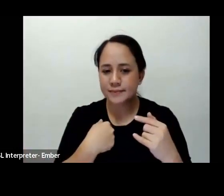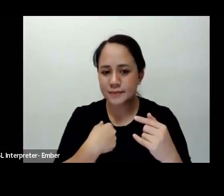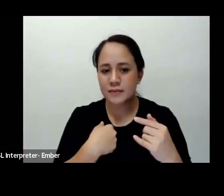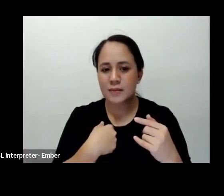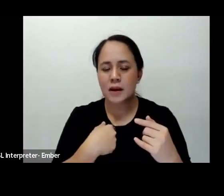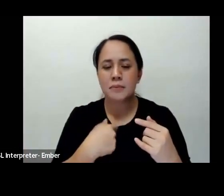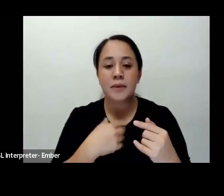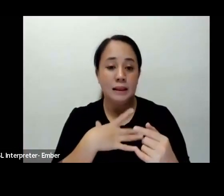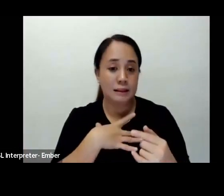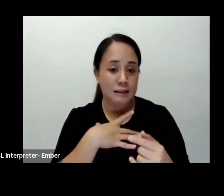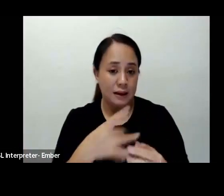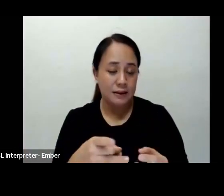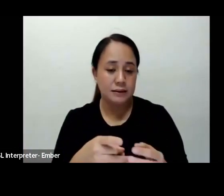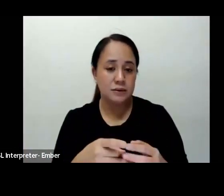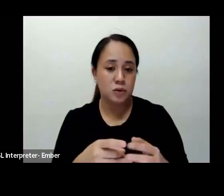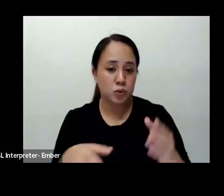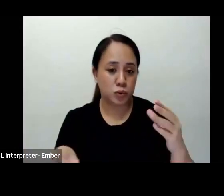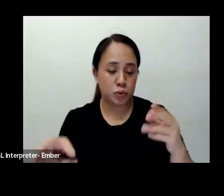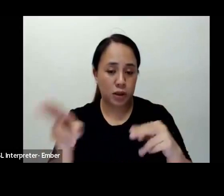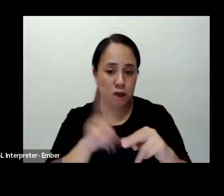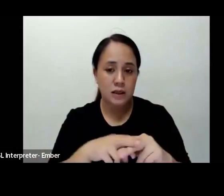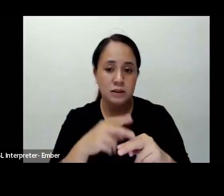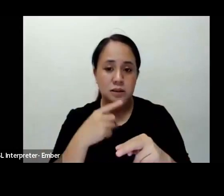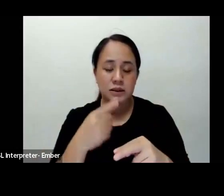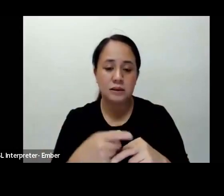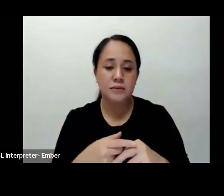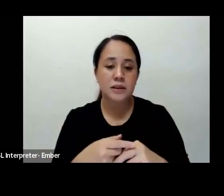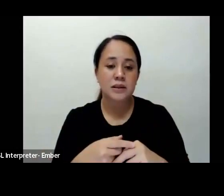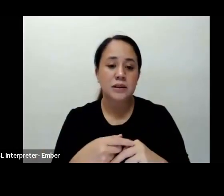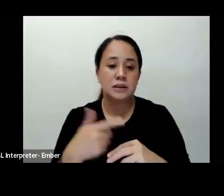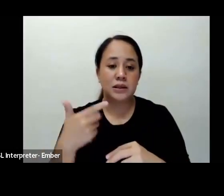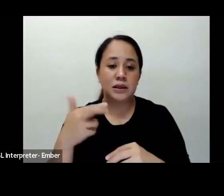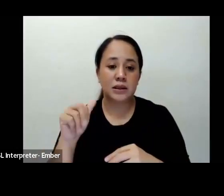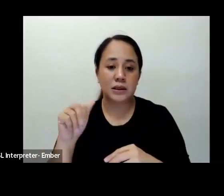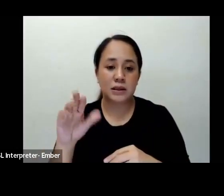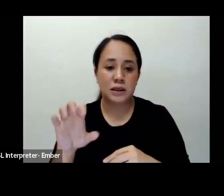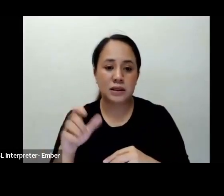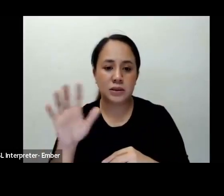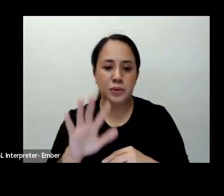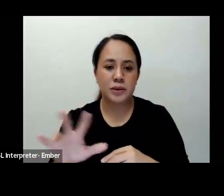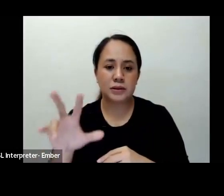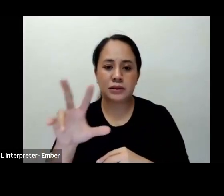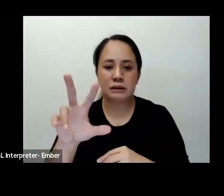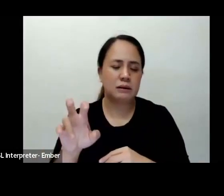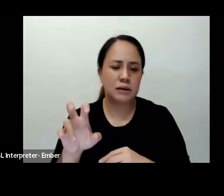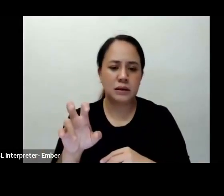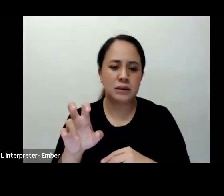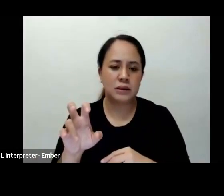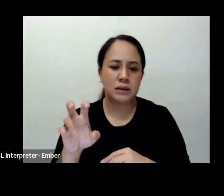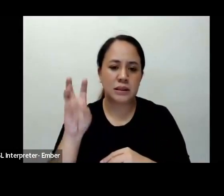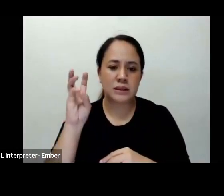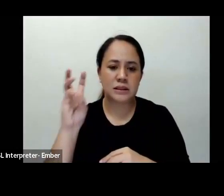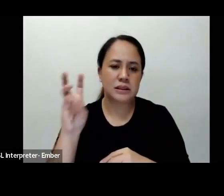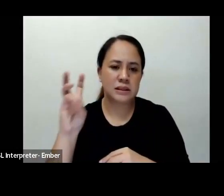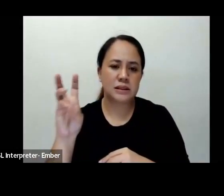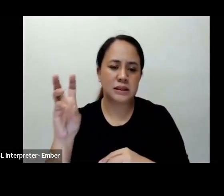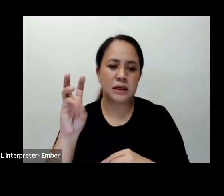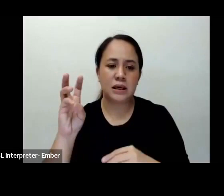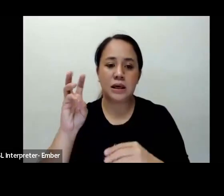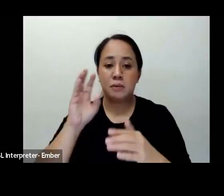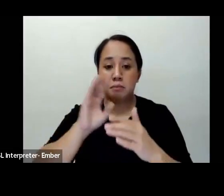I'd like to add to what Professor Grace is saying. She was quoting around 360 births